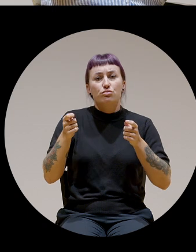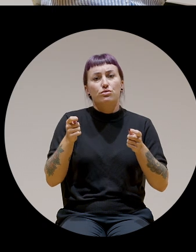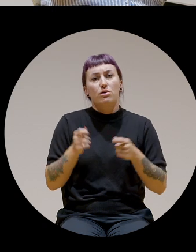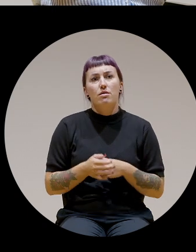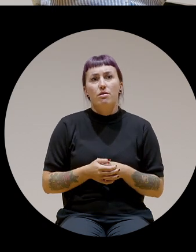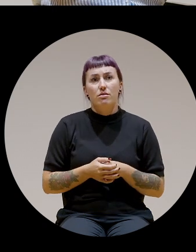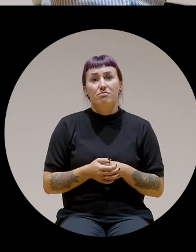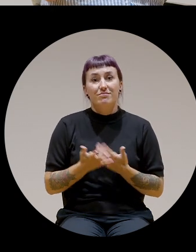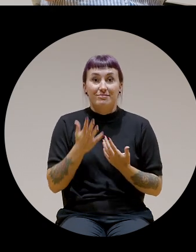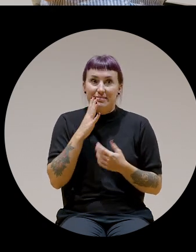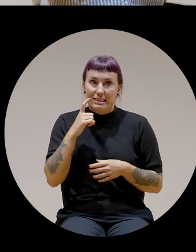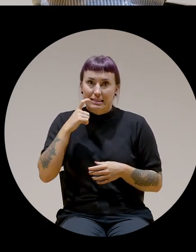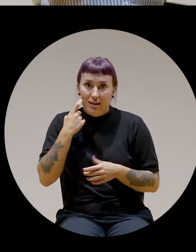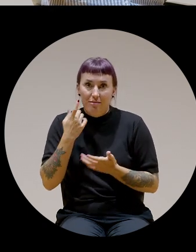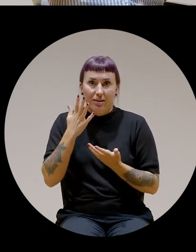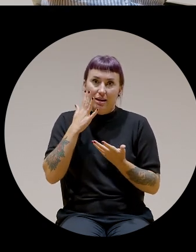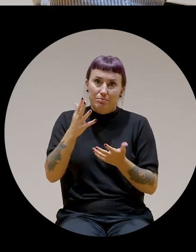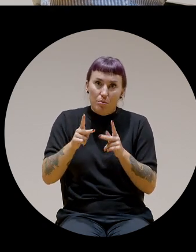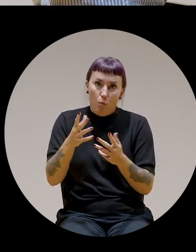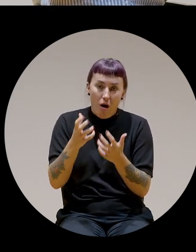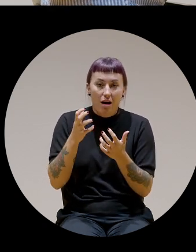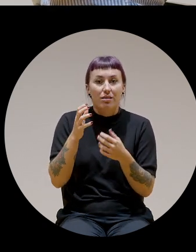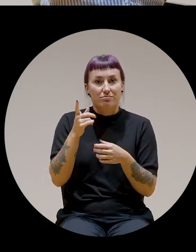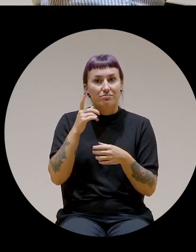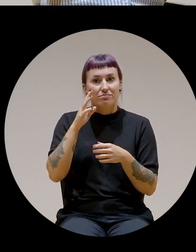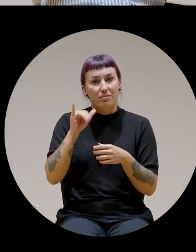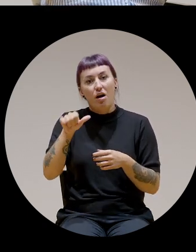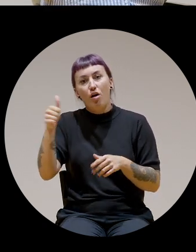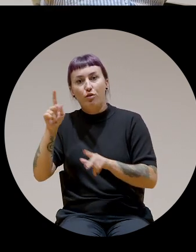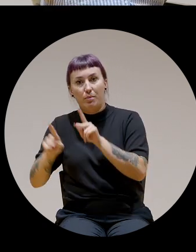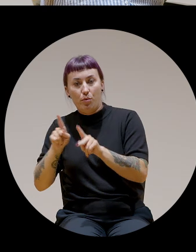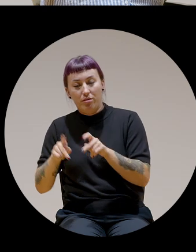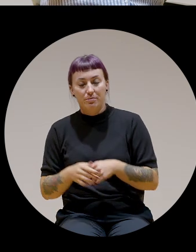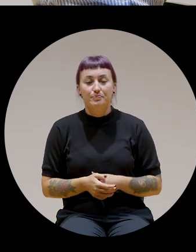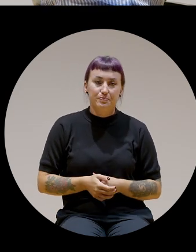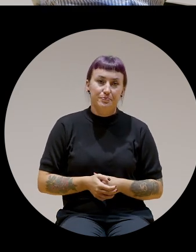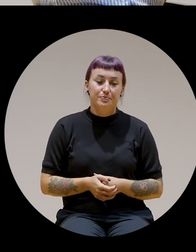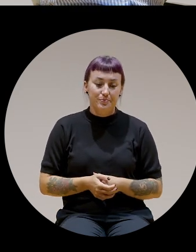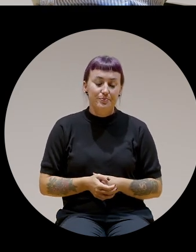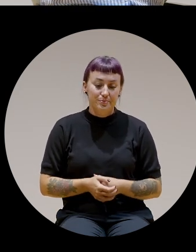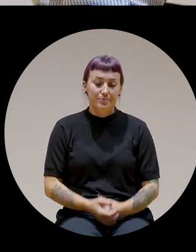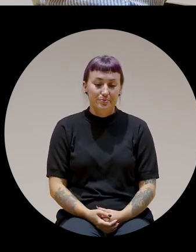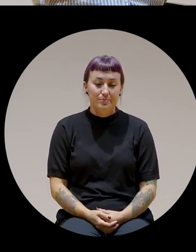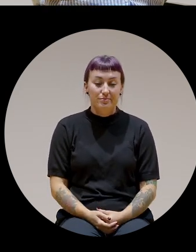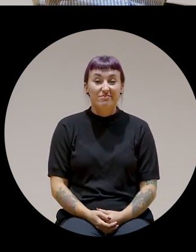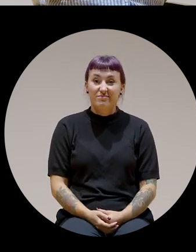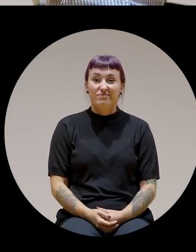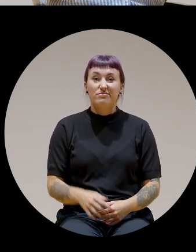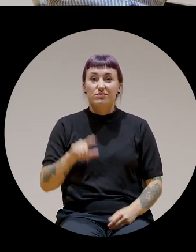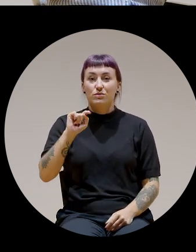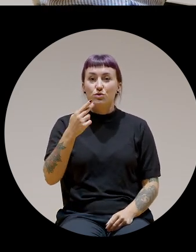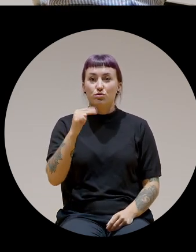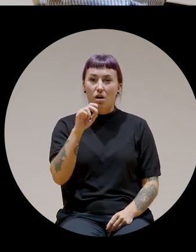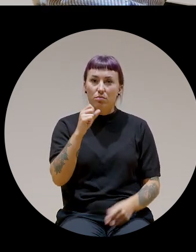and envied and sought after by other people, right? And so he had